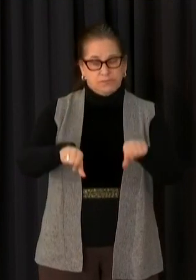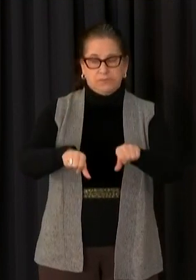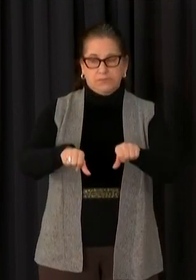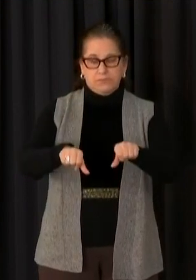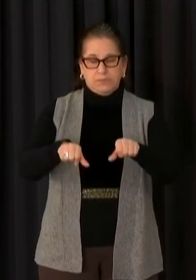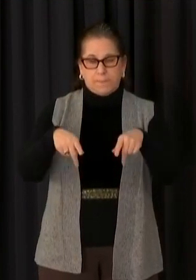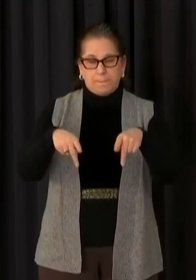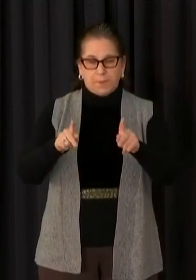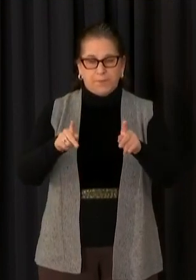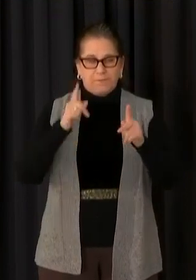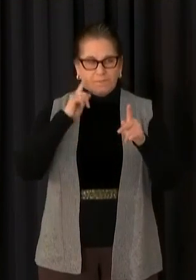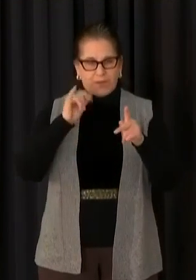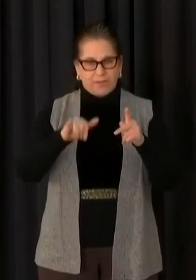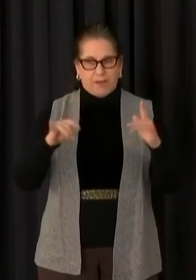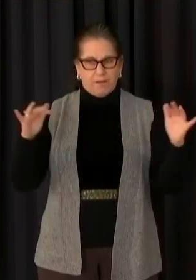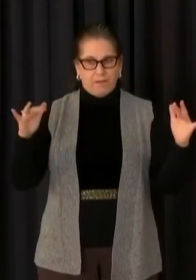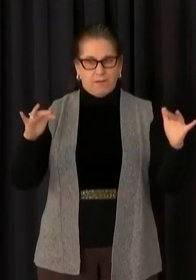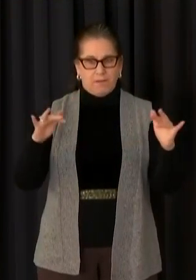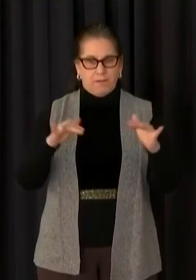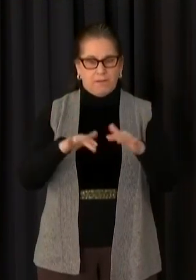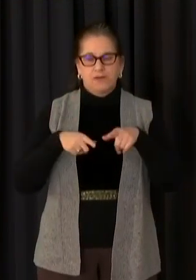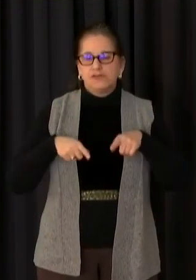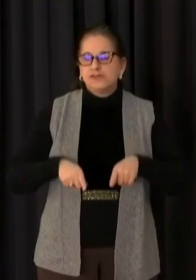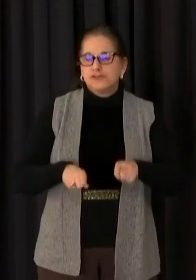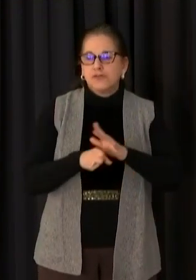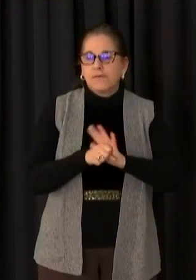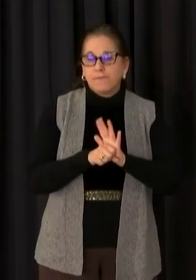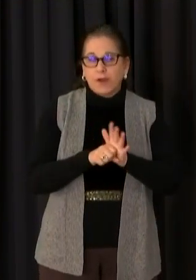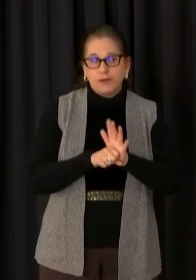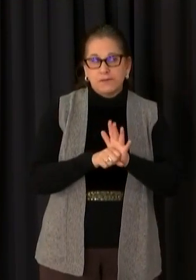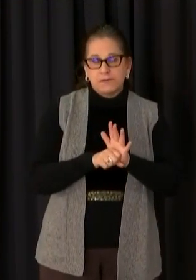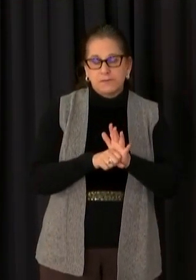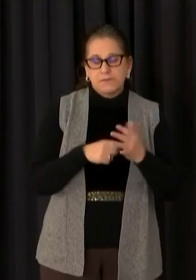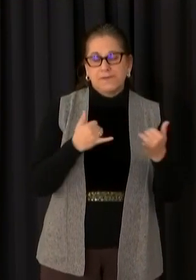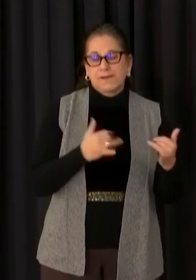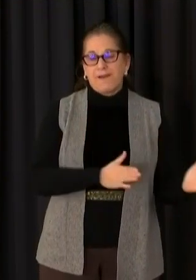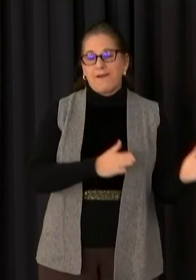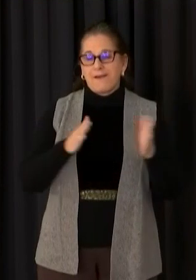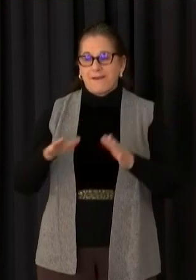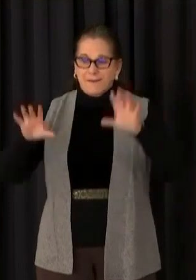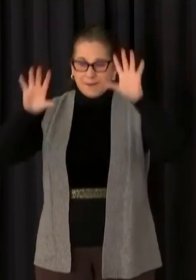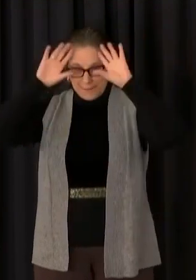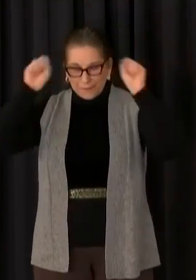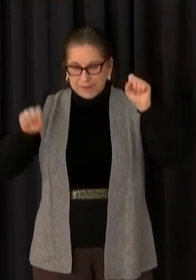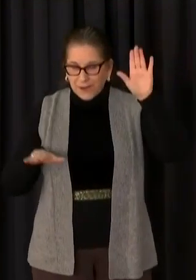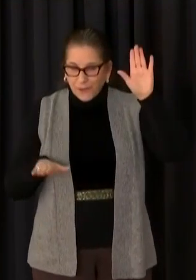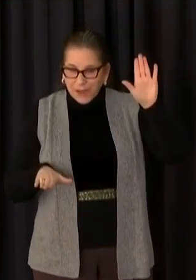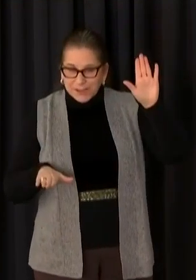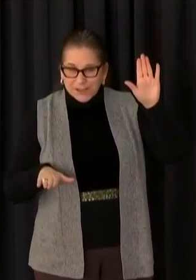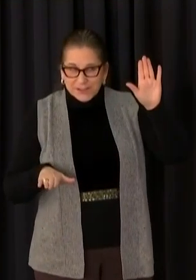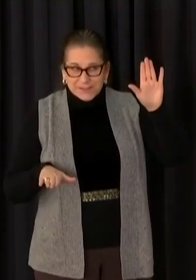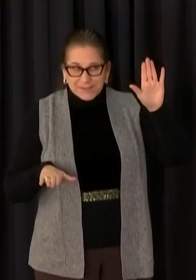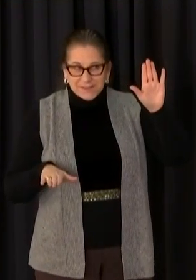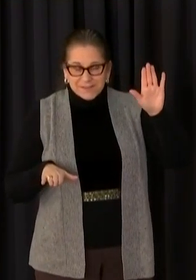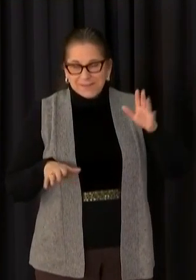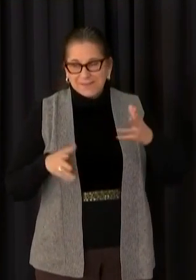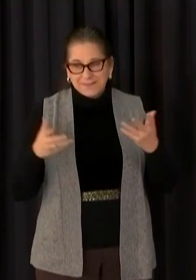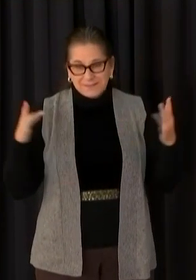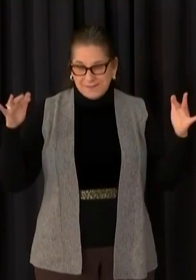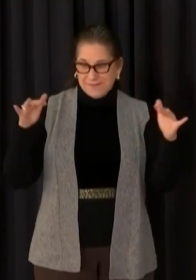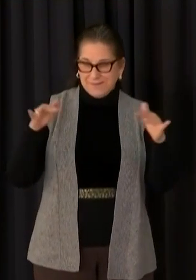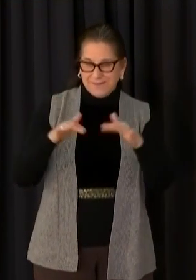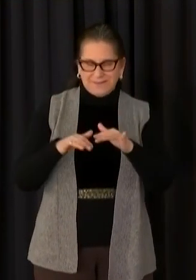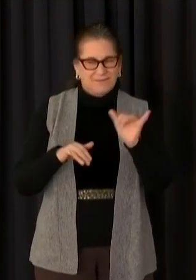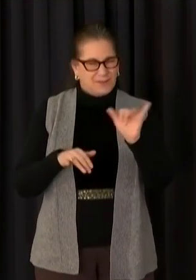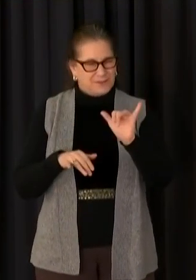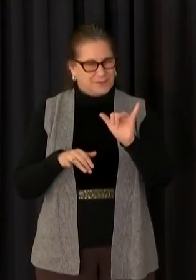COVID, and we know that we have the authority to do that because they pose a public health threat. So that conversation